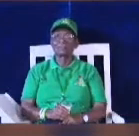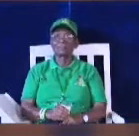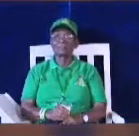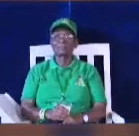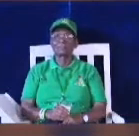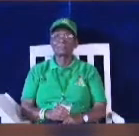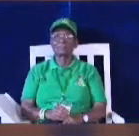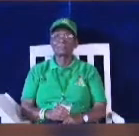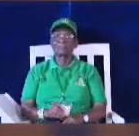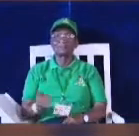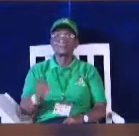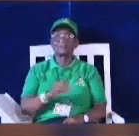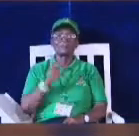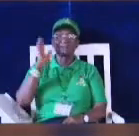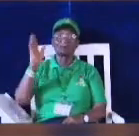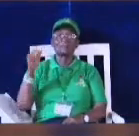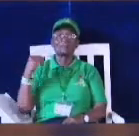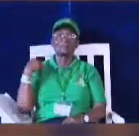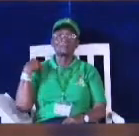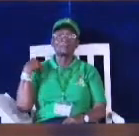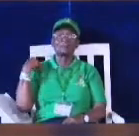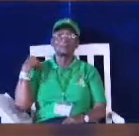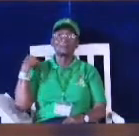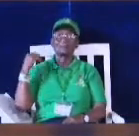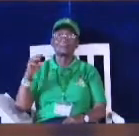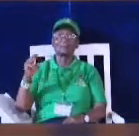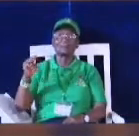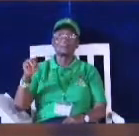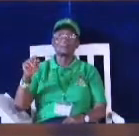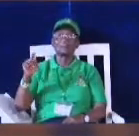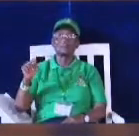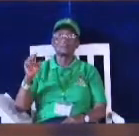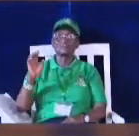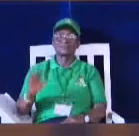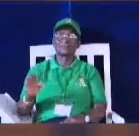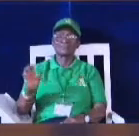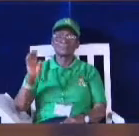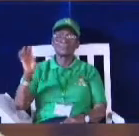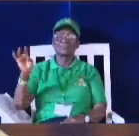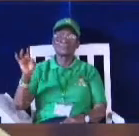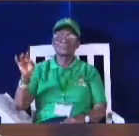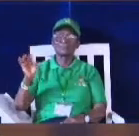we are going to apply Matthew chapter 18, verse 19.